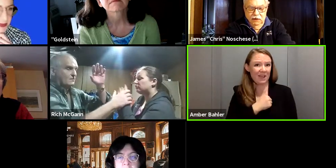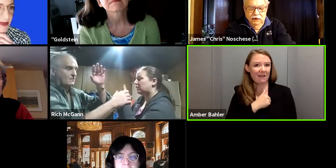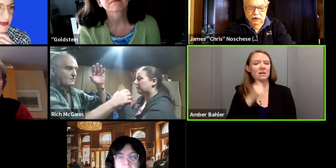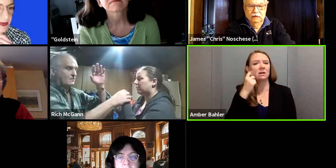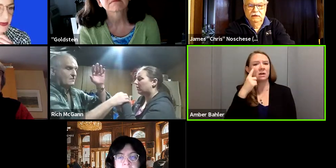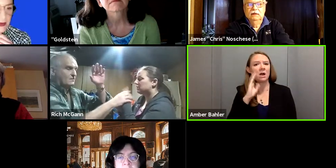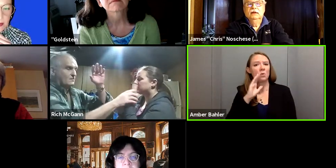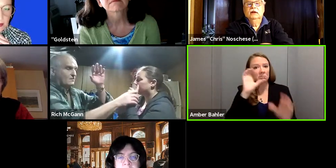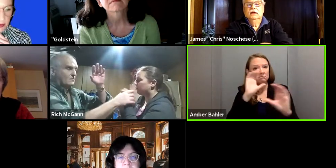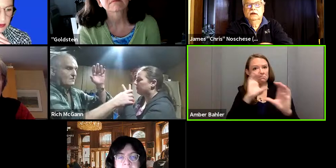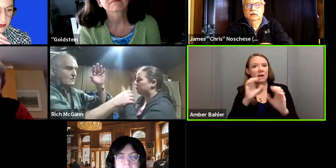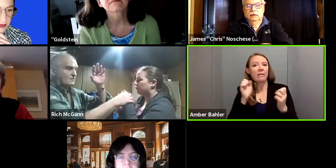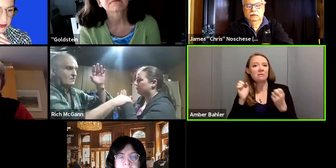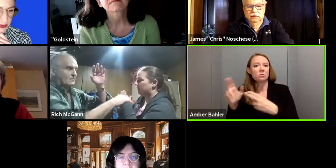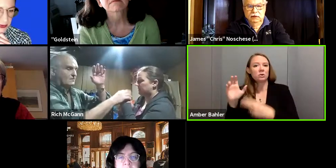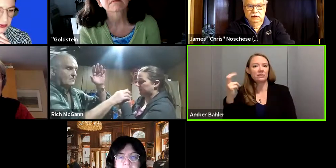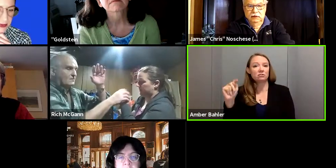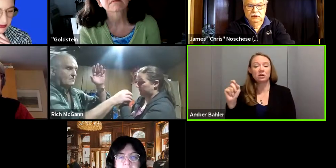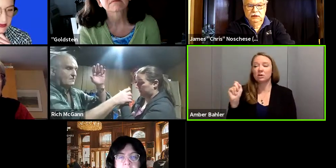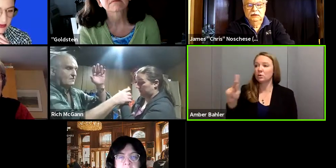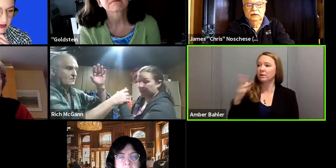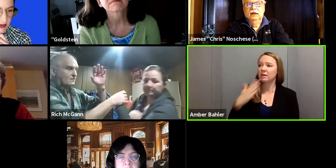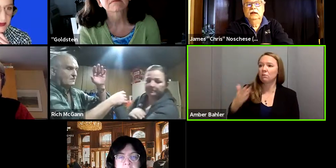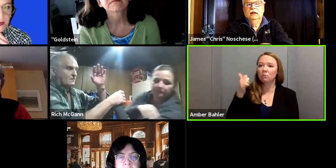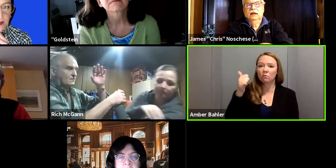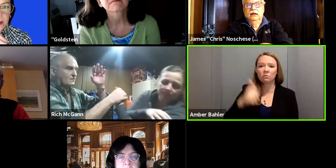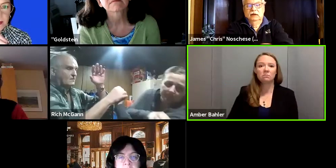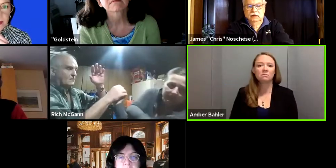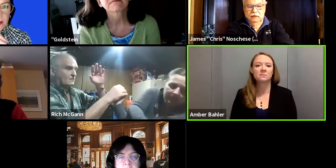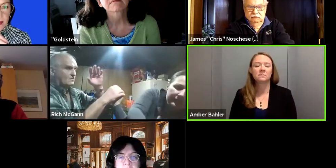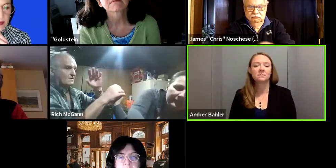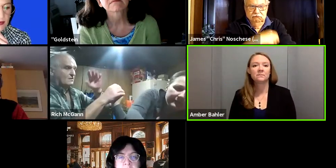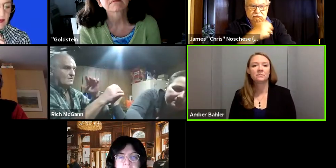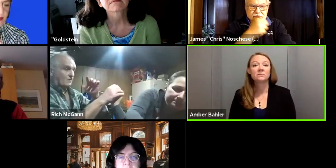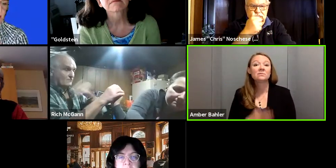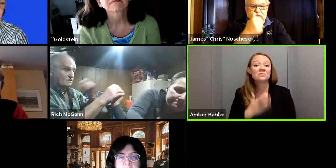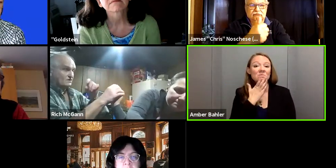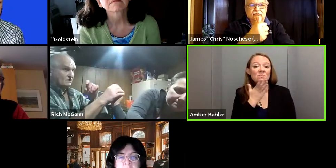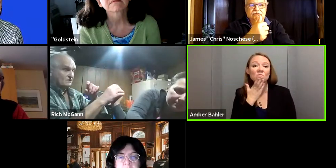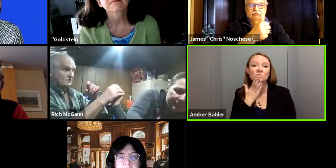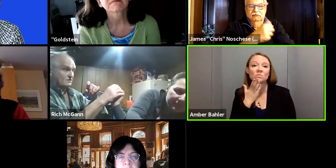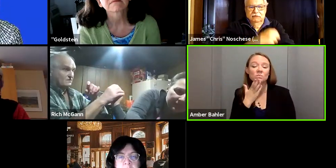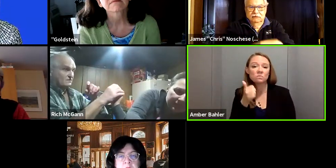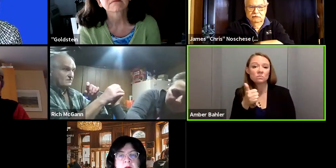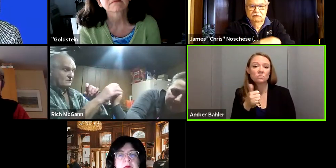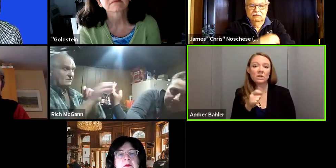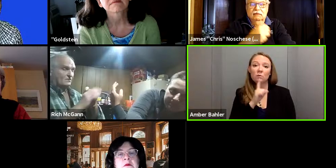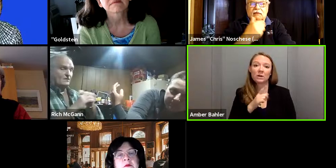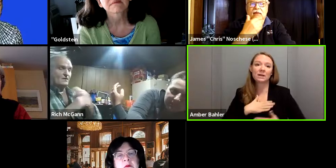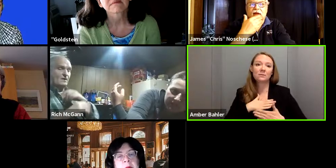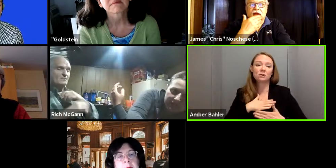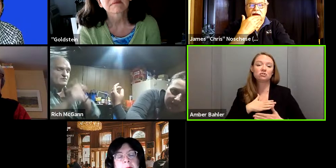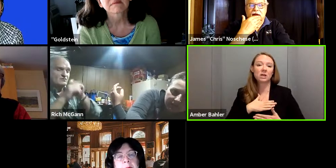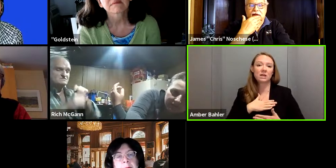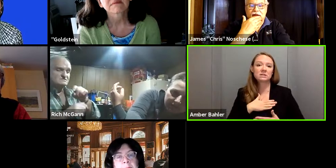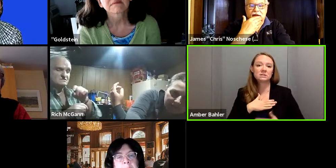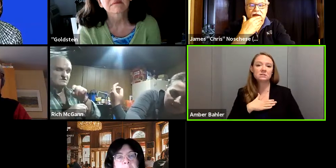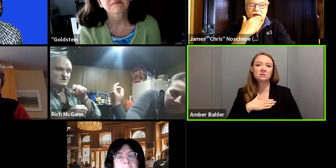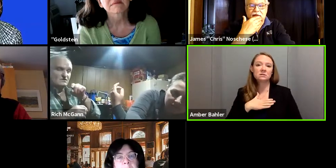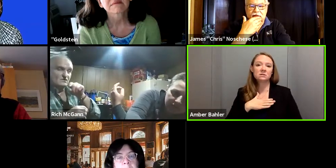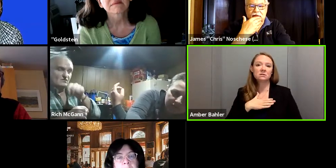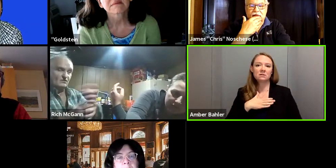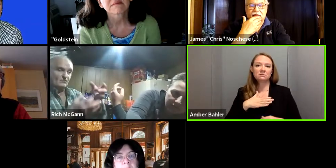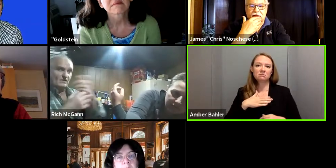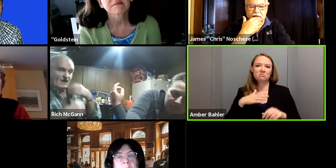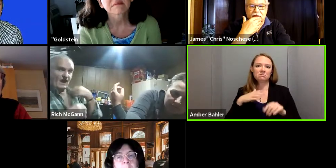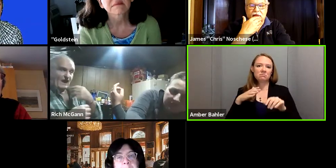chat. Okay, thank you. Mm-hmm. Okay, thank you very much. I really appreciate being able to speak